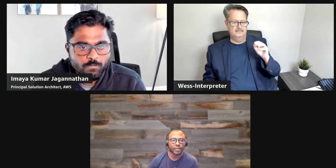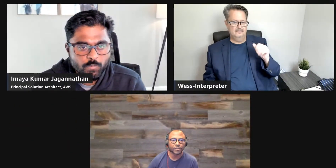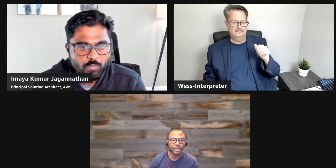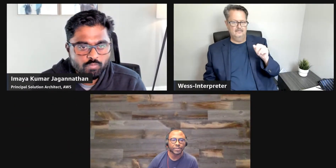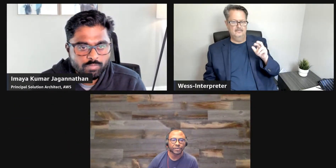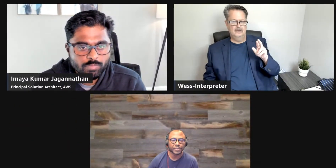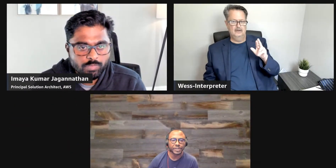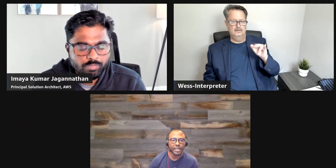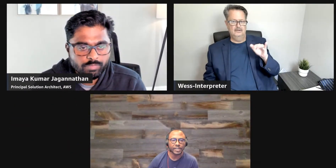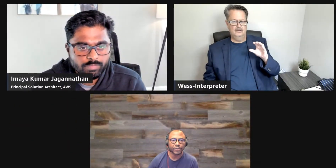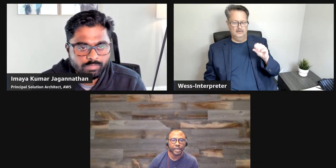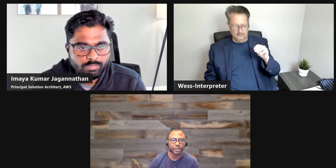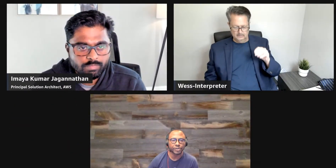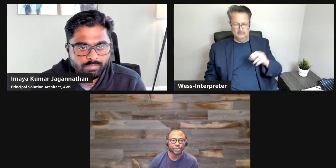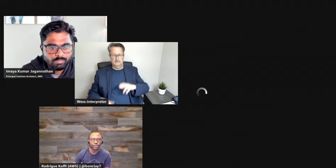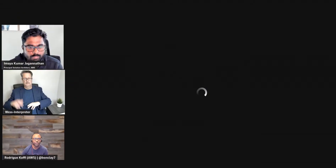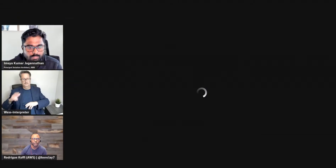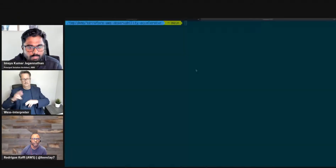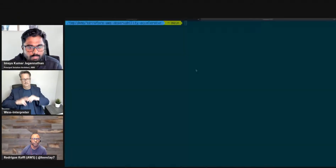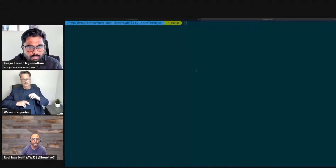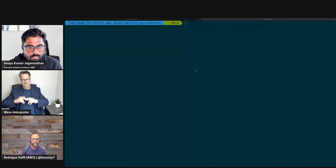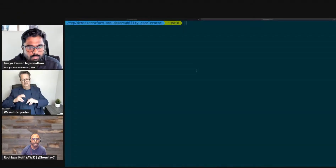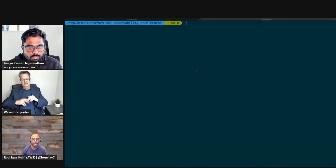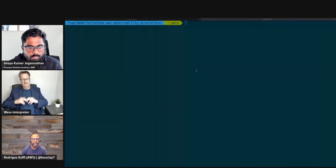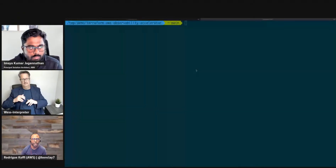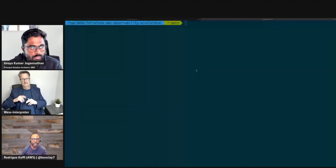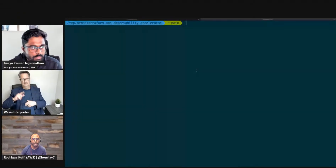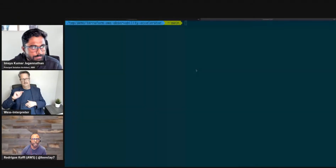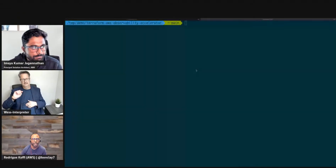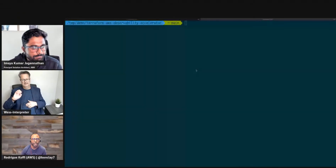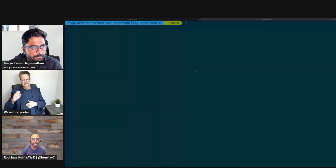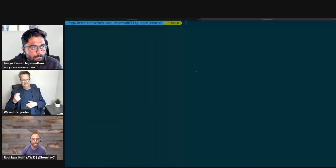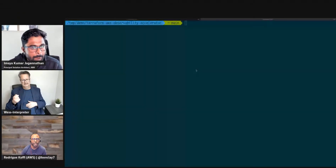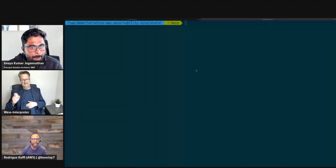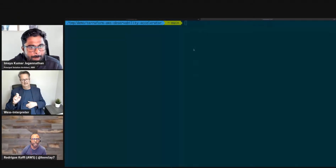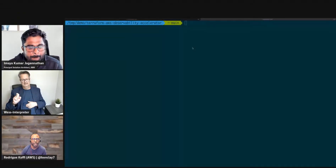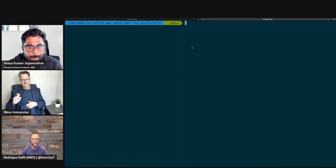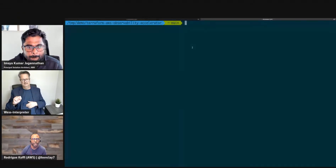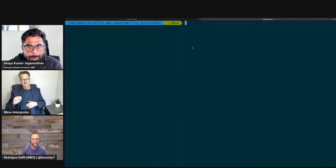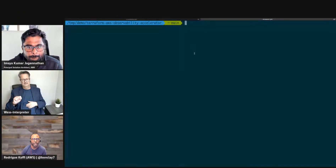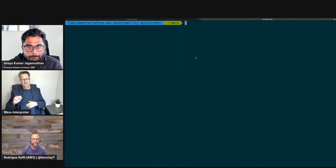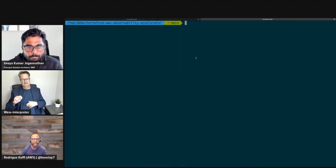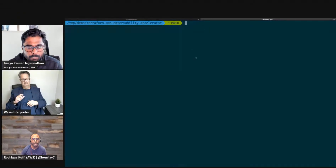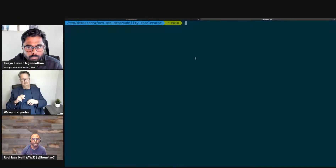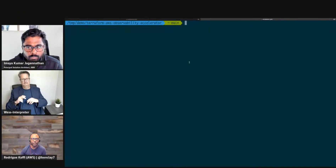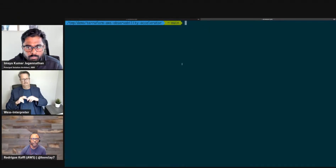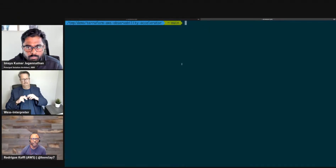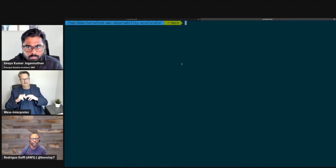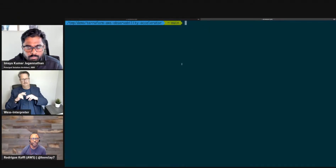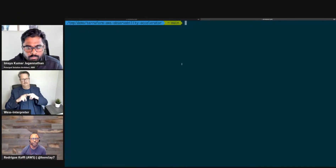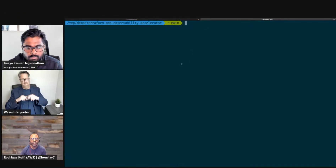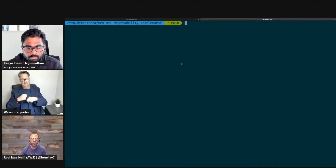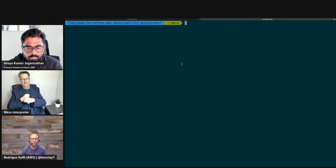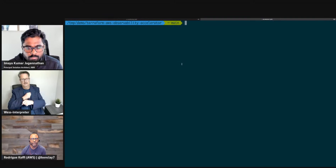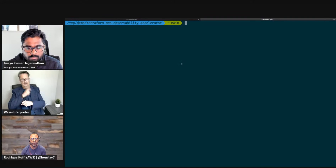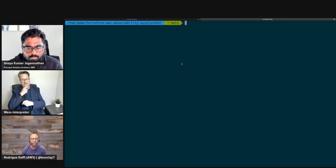the Observability Accelerator to make use of the OpenTelemetry operator, the